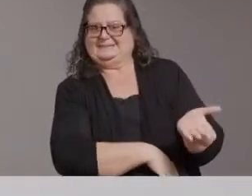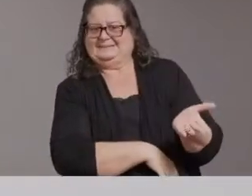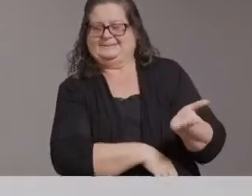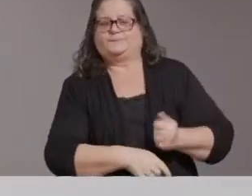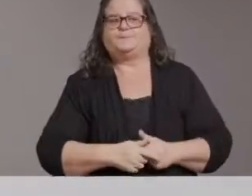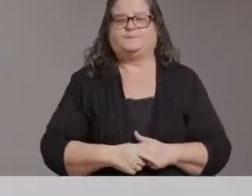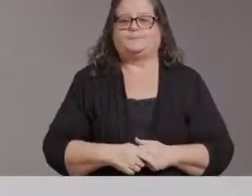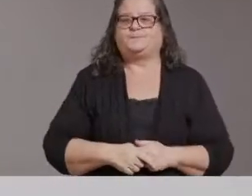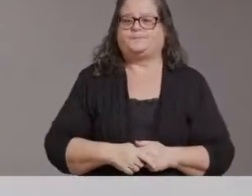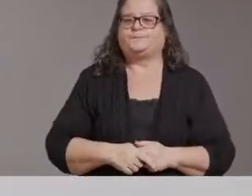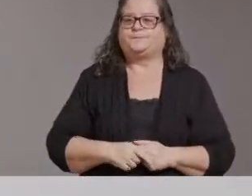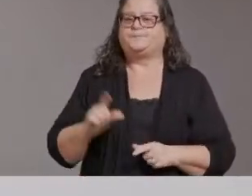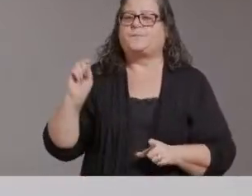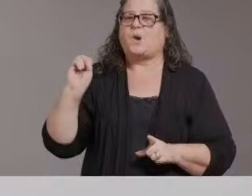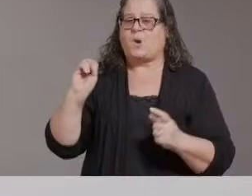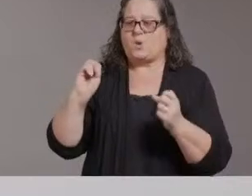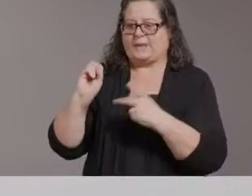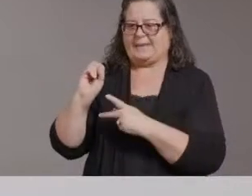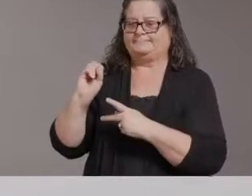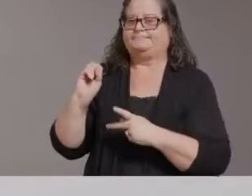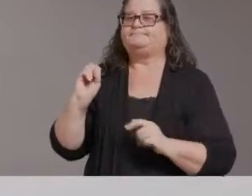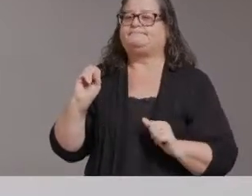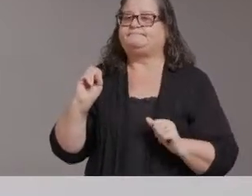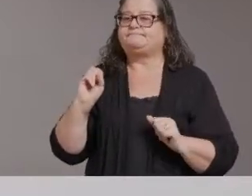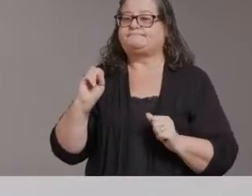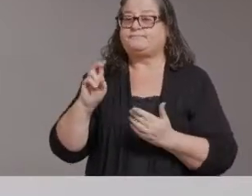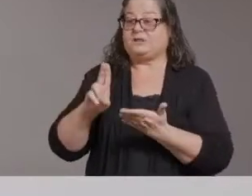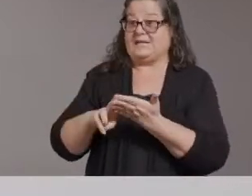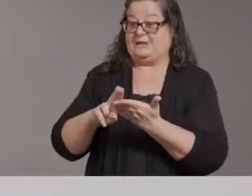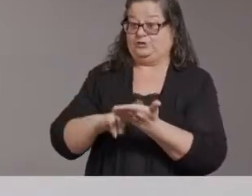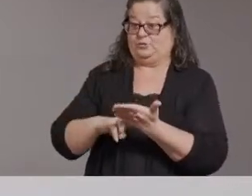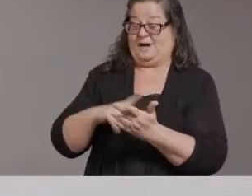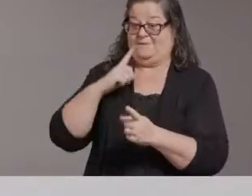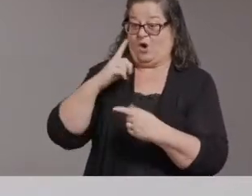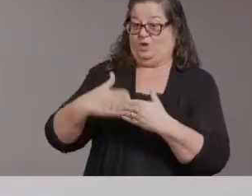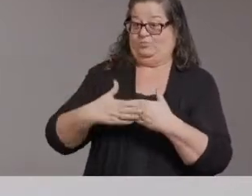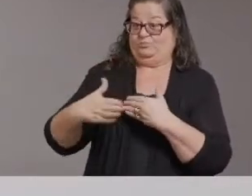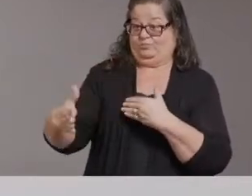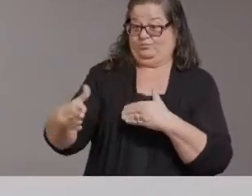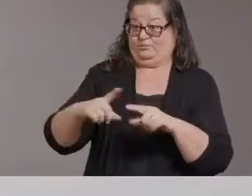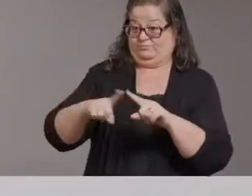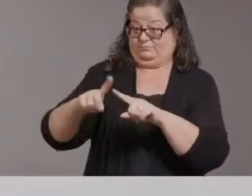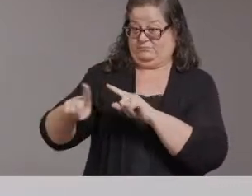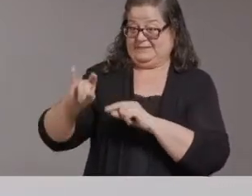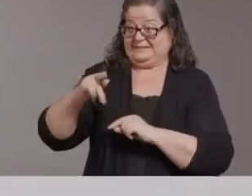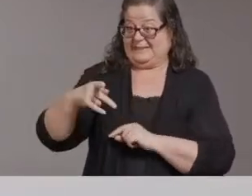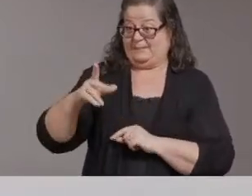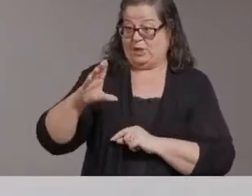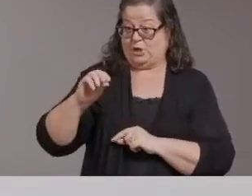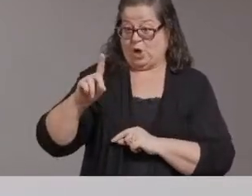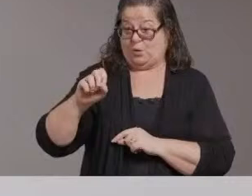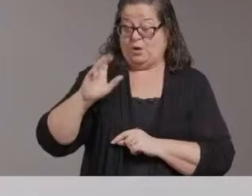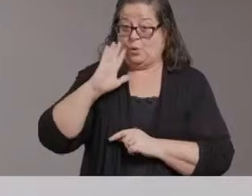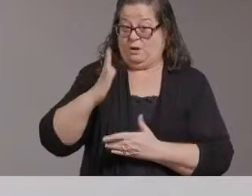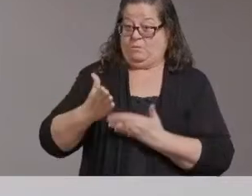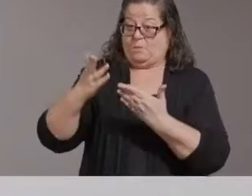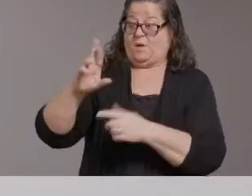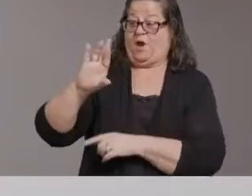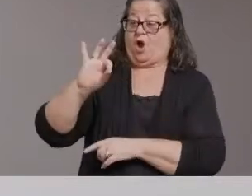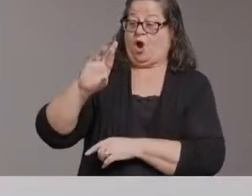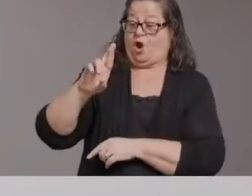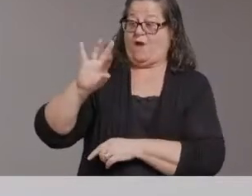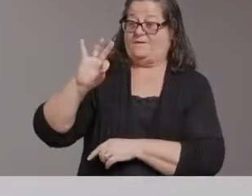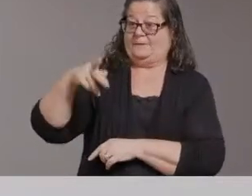will the rest of these contracts be going through full RFPs? So it depends on what that activity